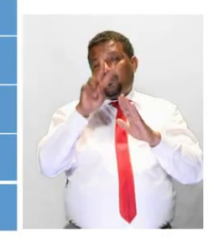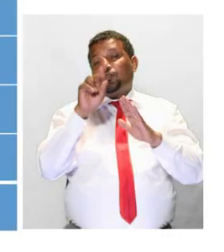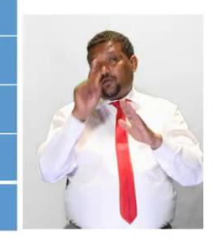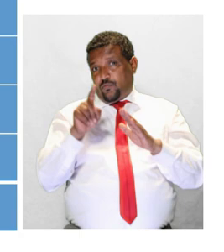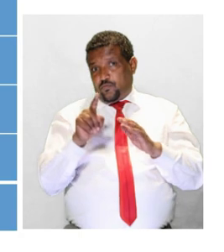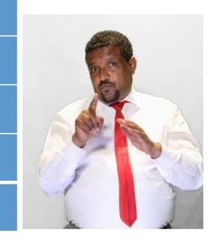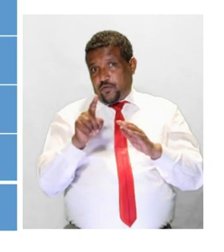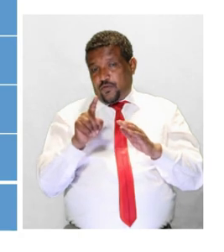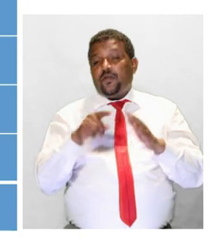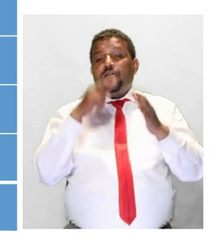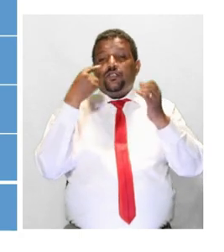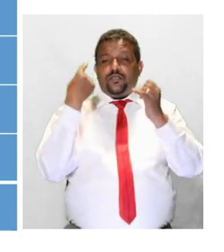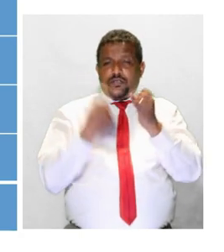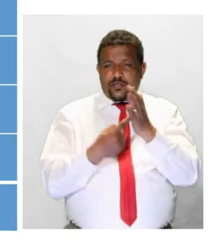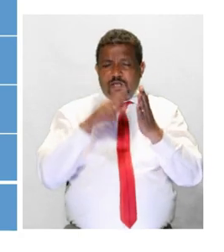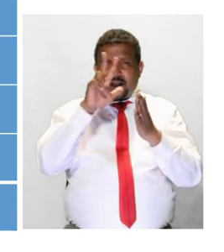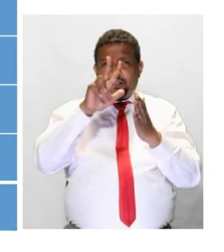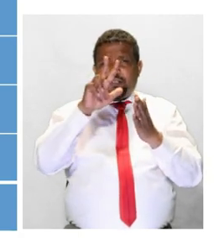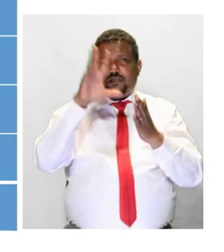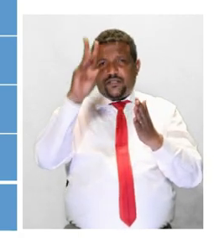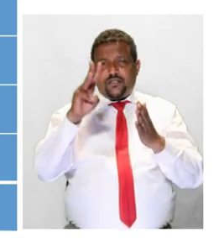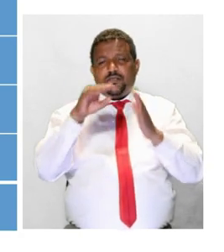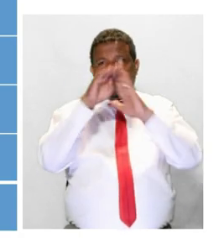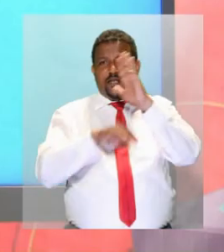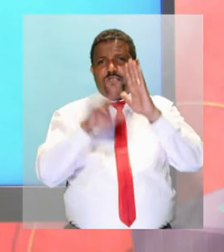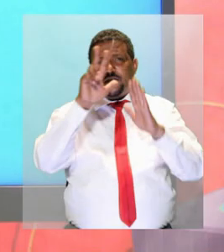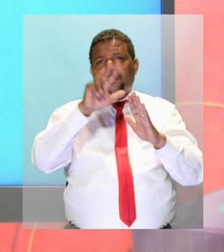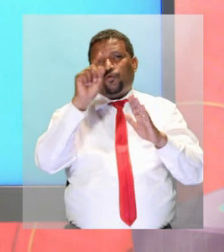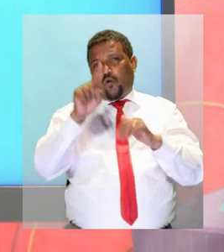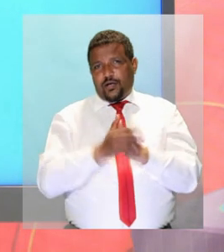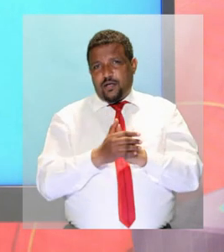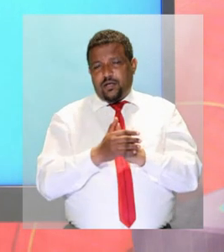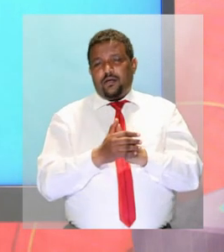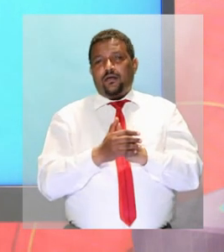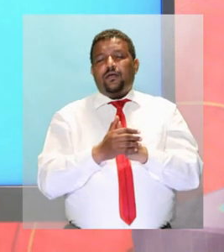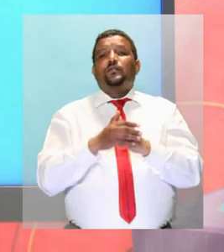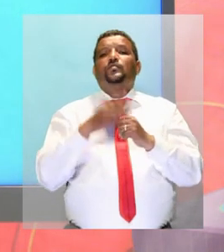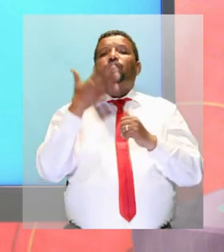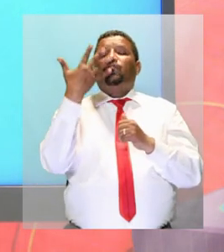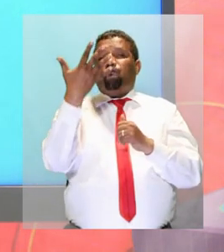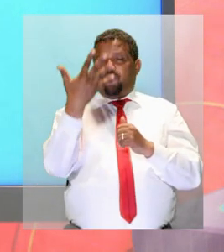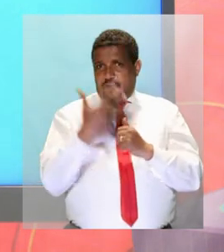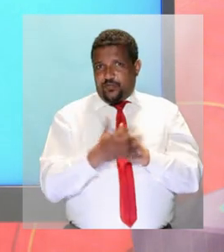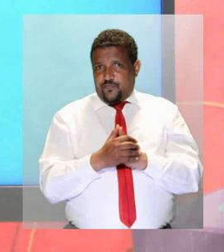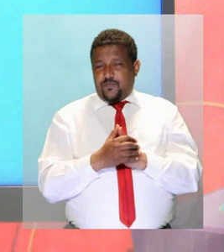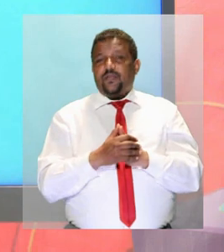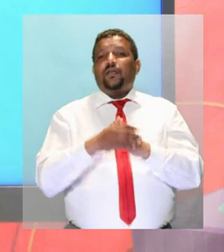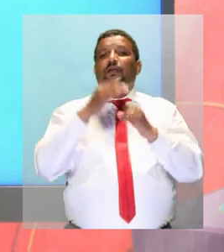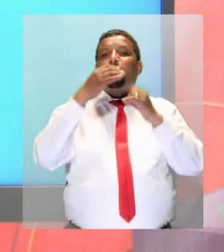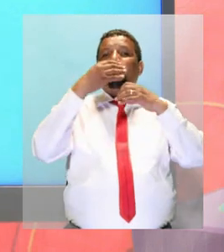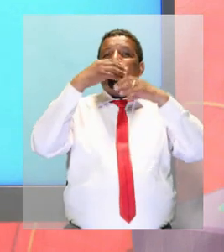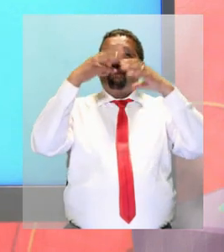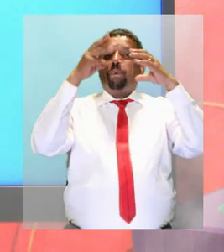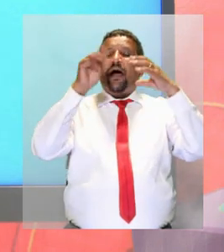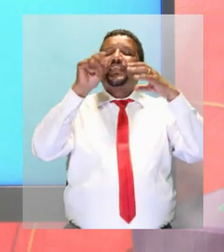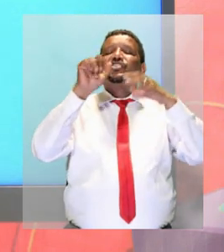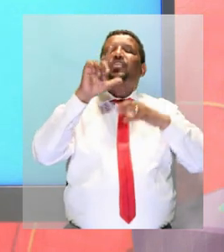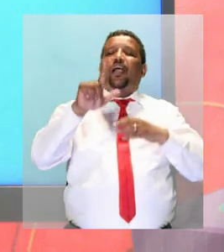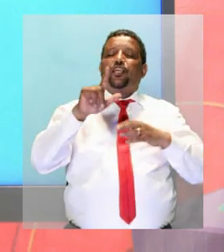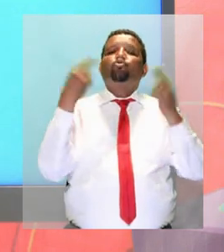6. And finally, 36 minus 31 divided by 5 minus 4, which is 5. Now we got the marginal utility of commodity